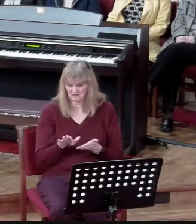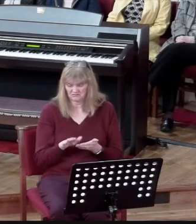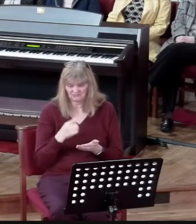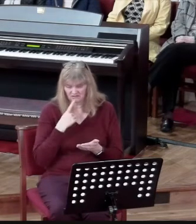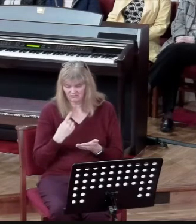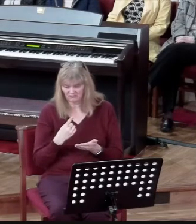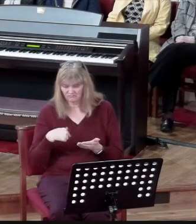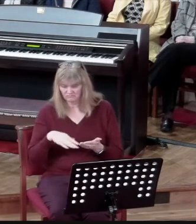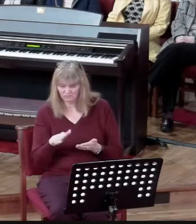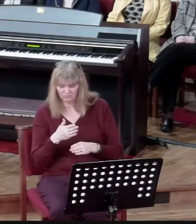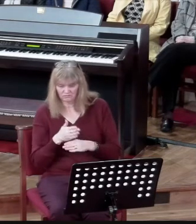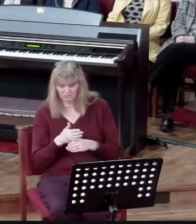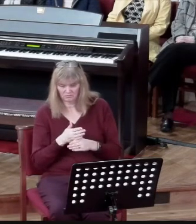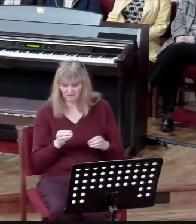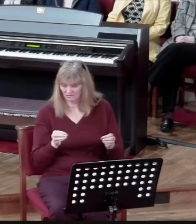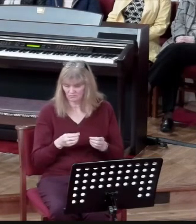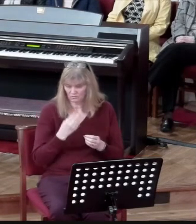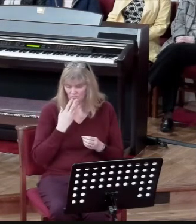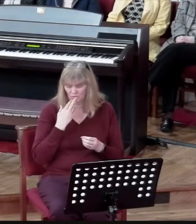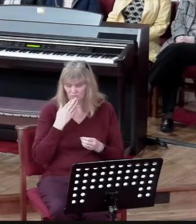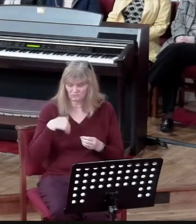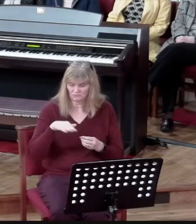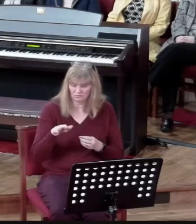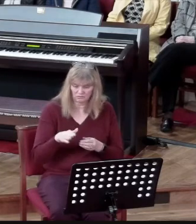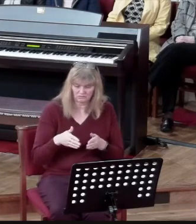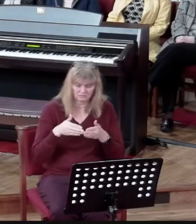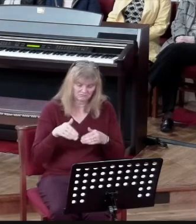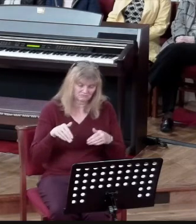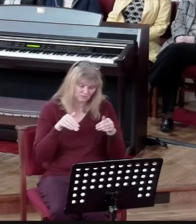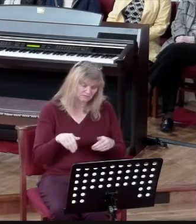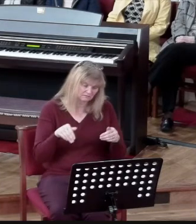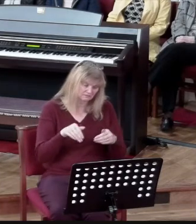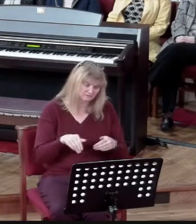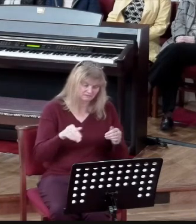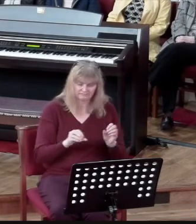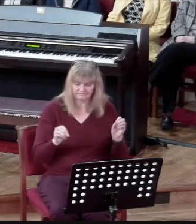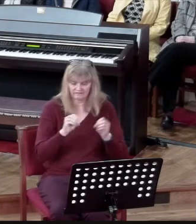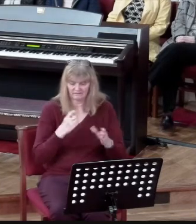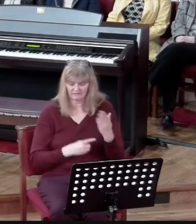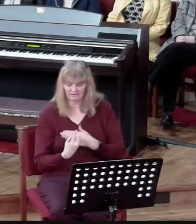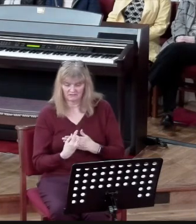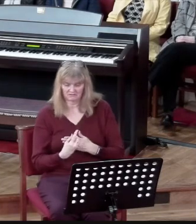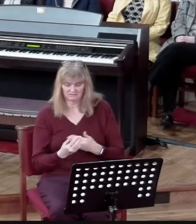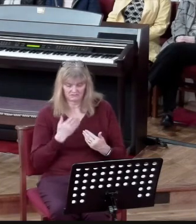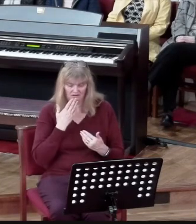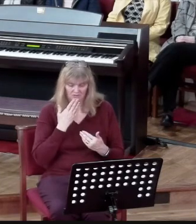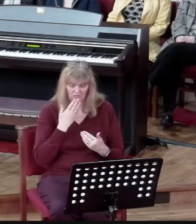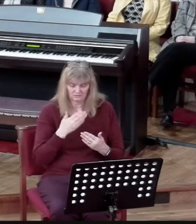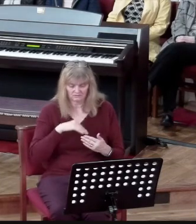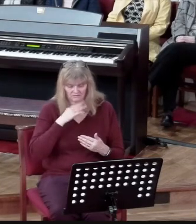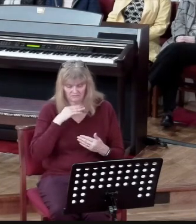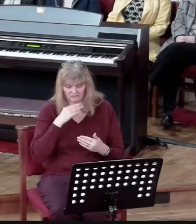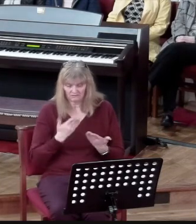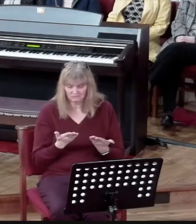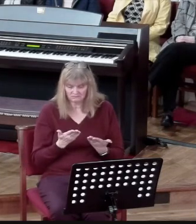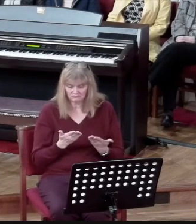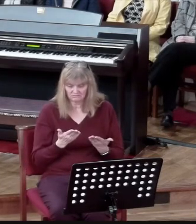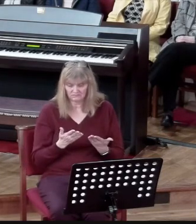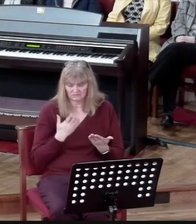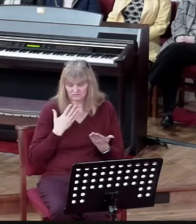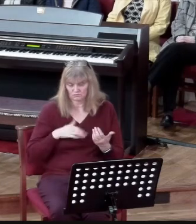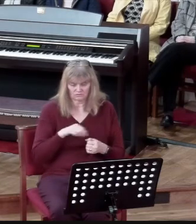that interpretation, but it's a possibility. Maybe it was just a one-off occasion because they were at a loose